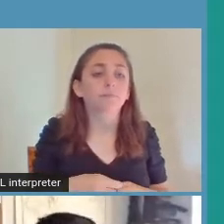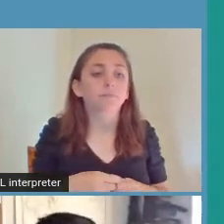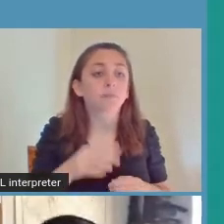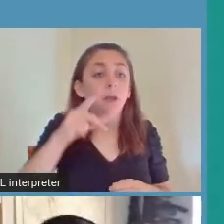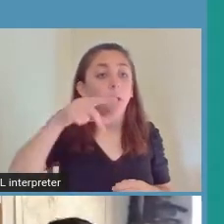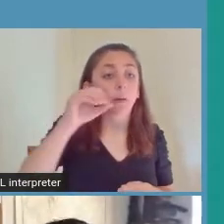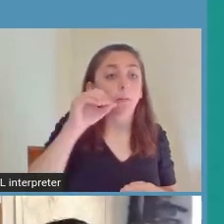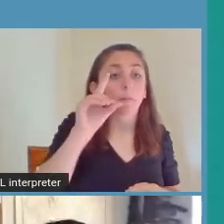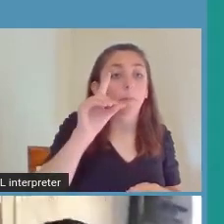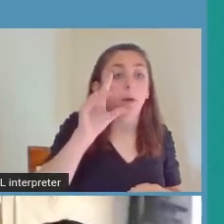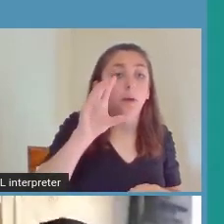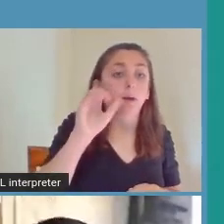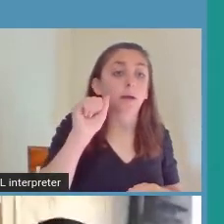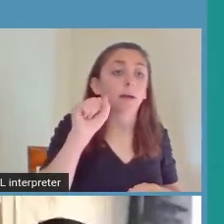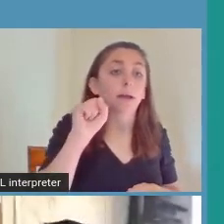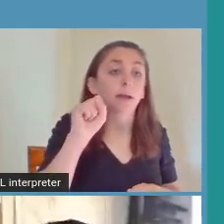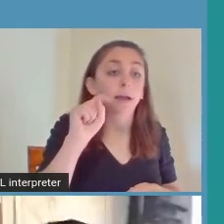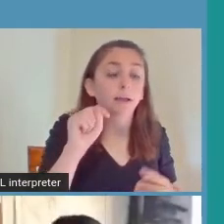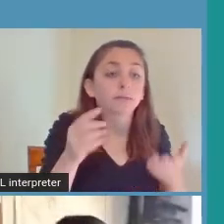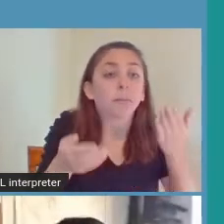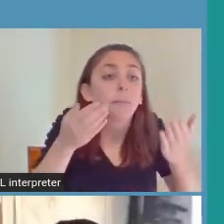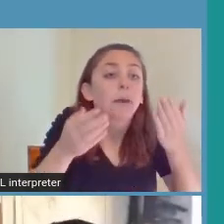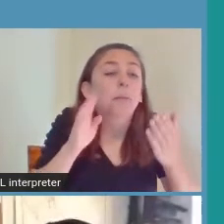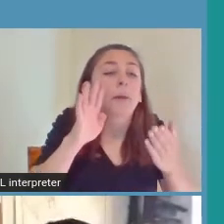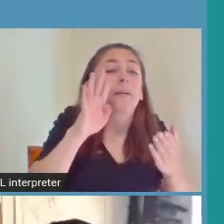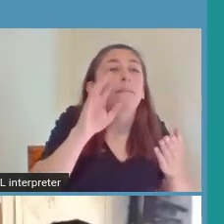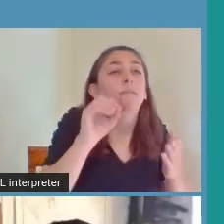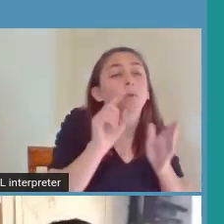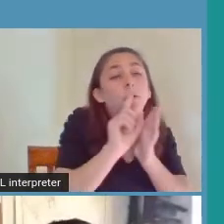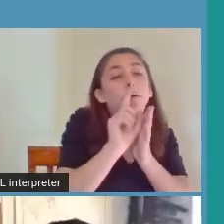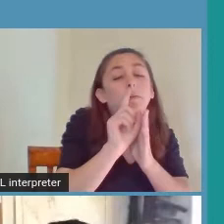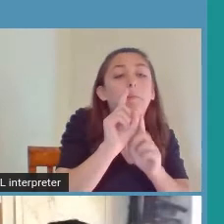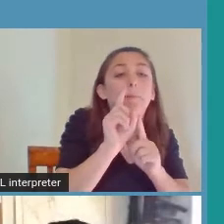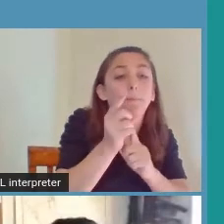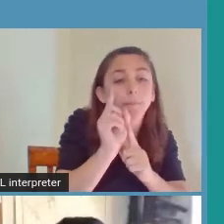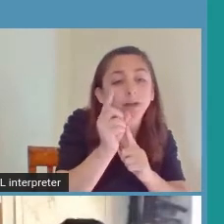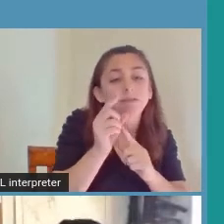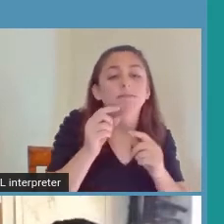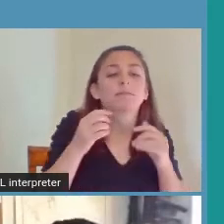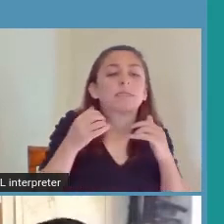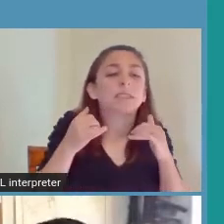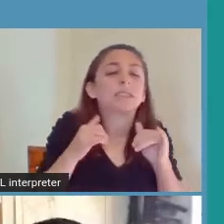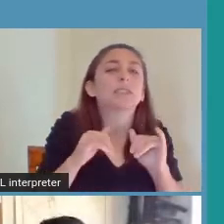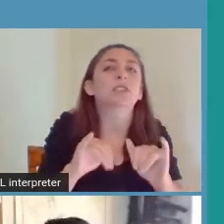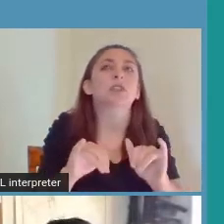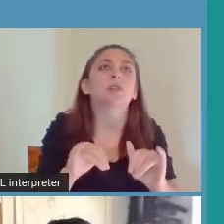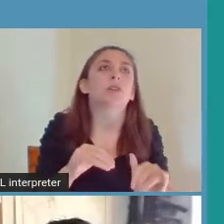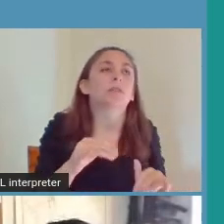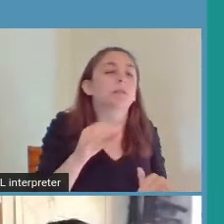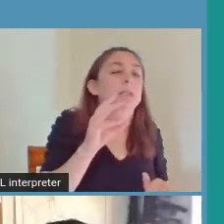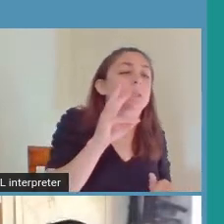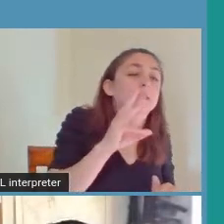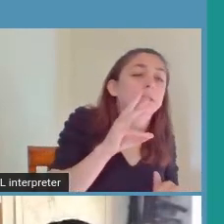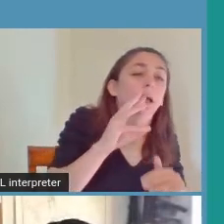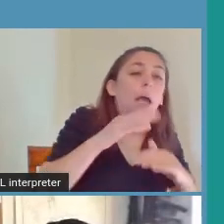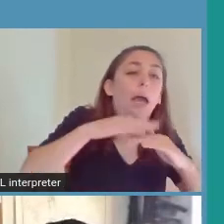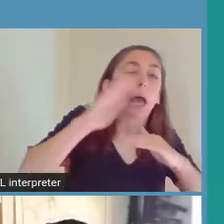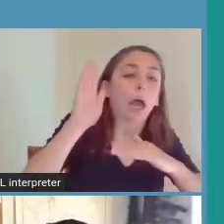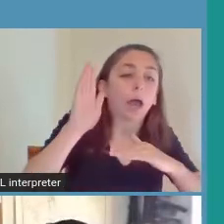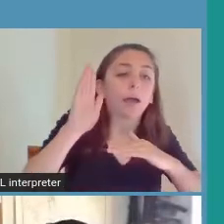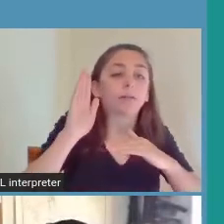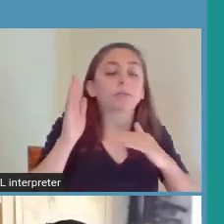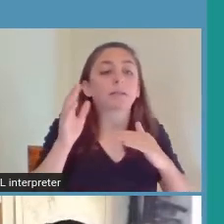be 40 minutes, we're still talking 6 plus 8 hours of prep and post-production work to make sure